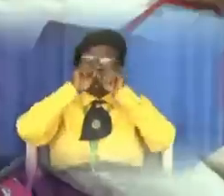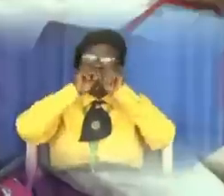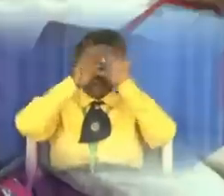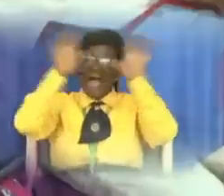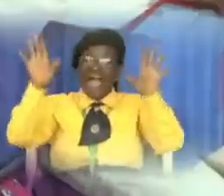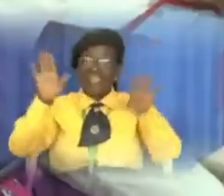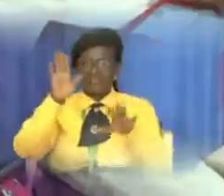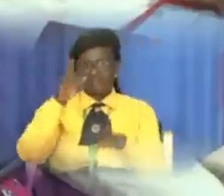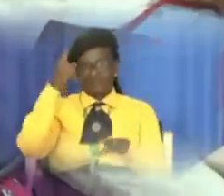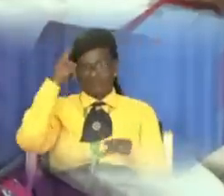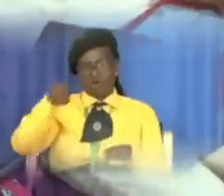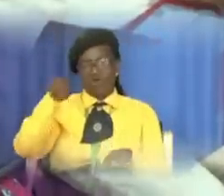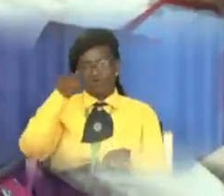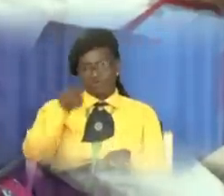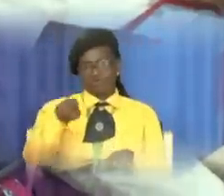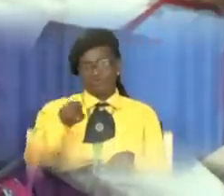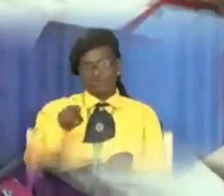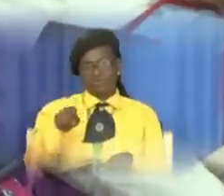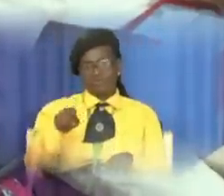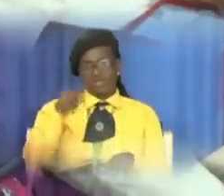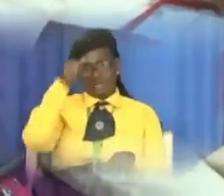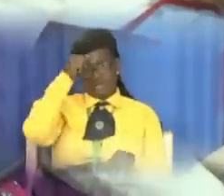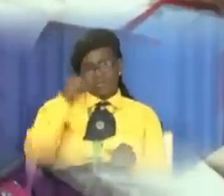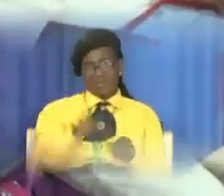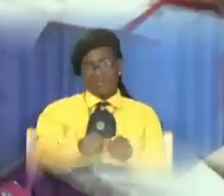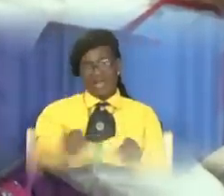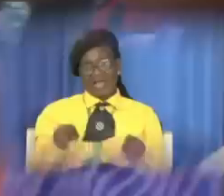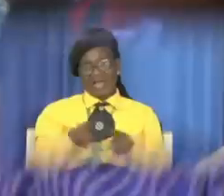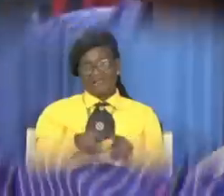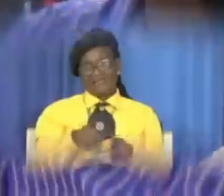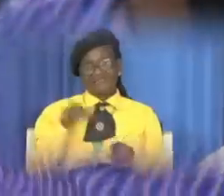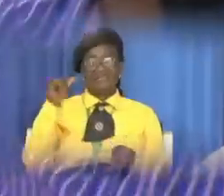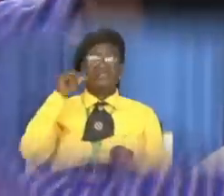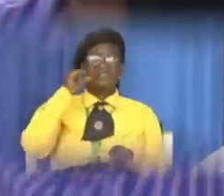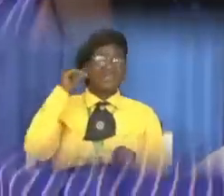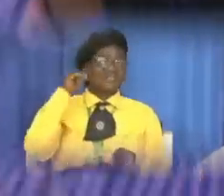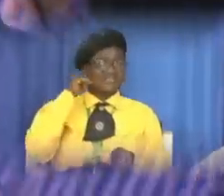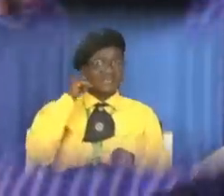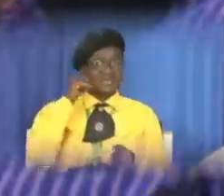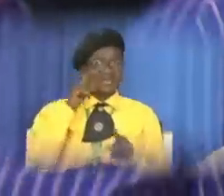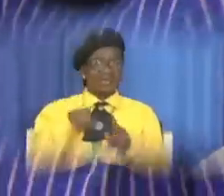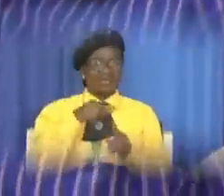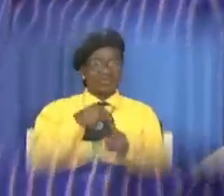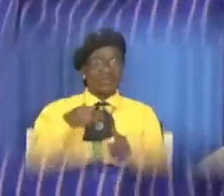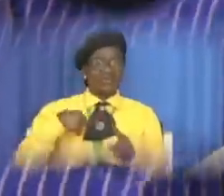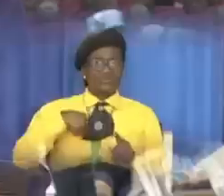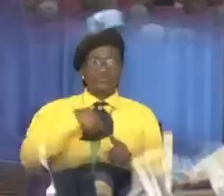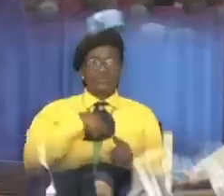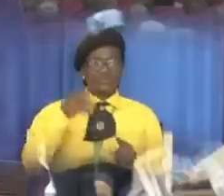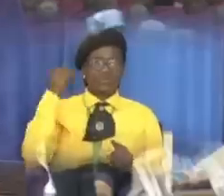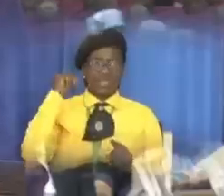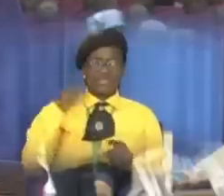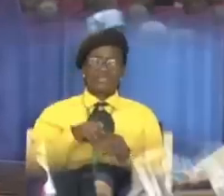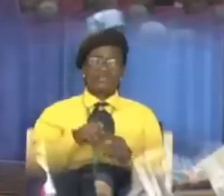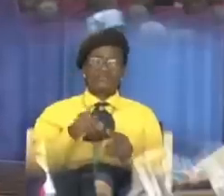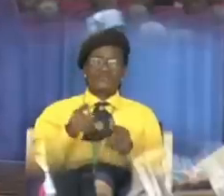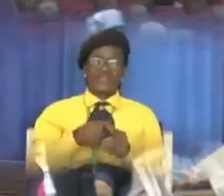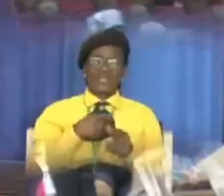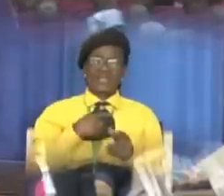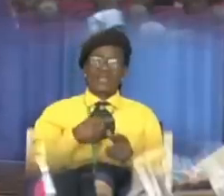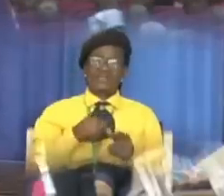I still remember as yesterday, when we were in the first auditorium near the